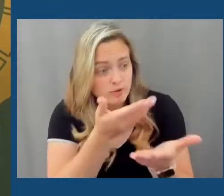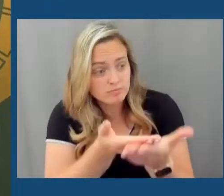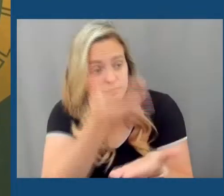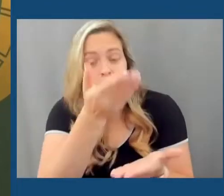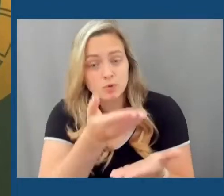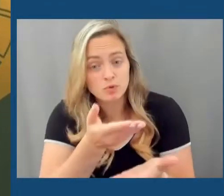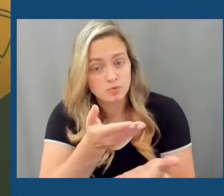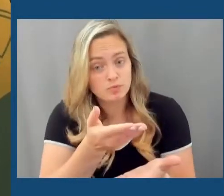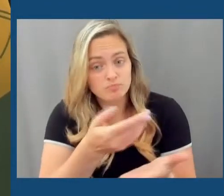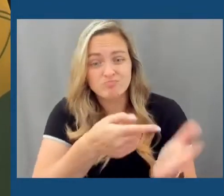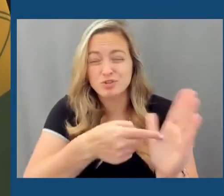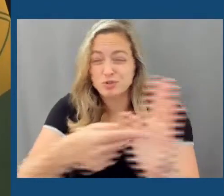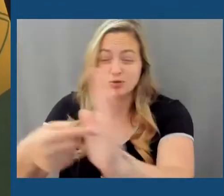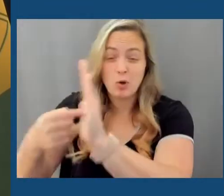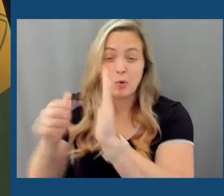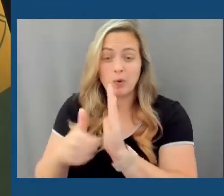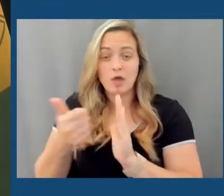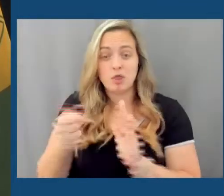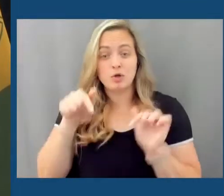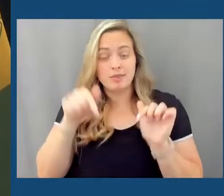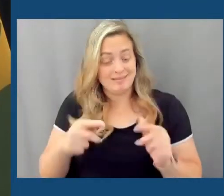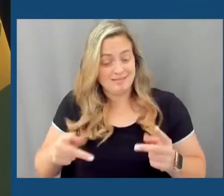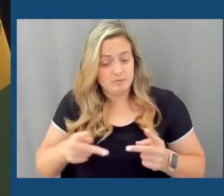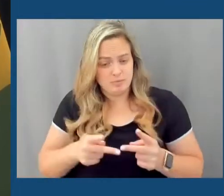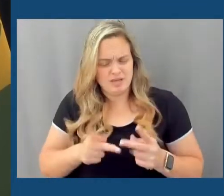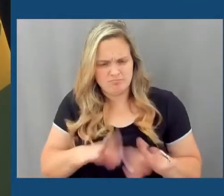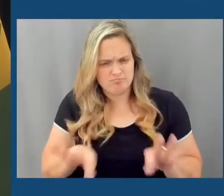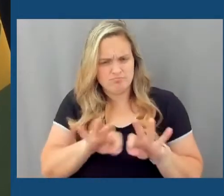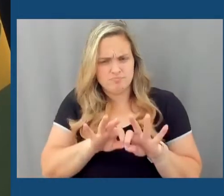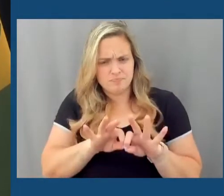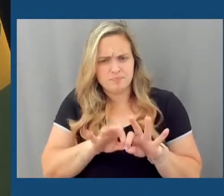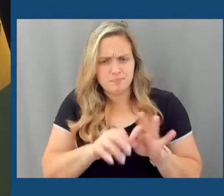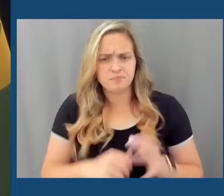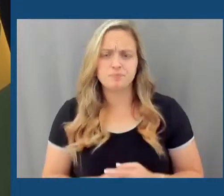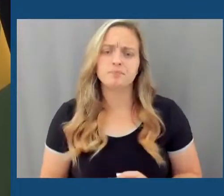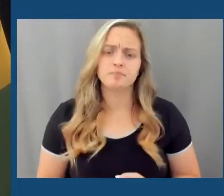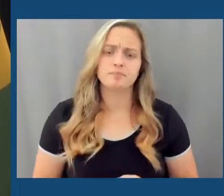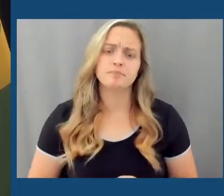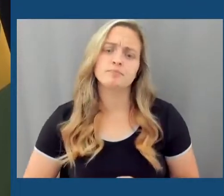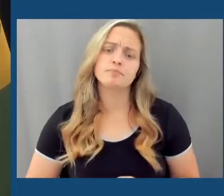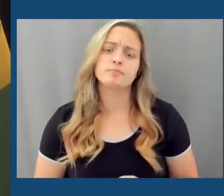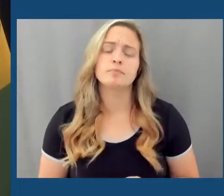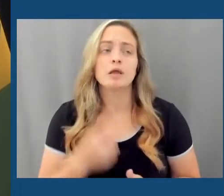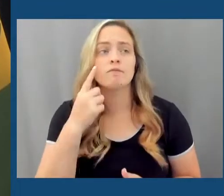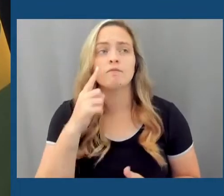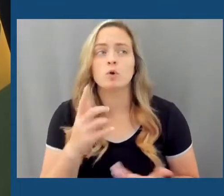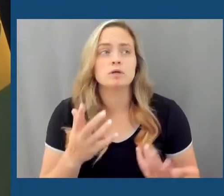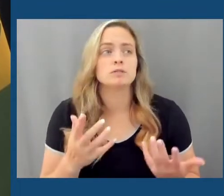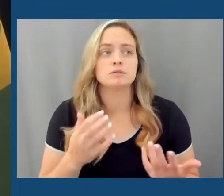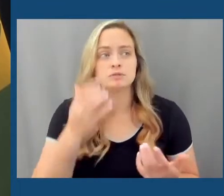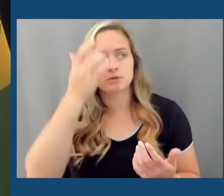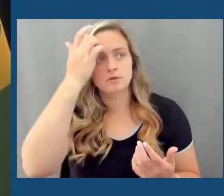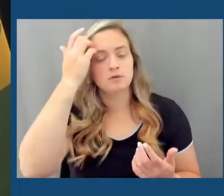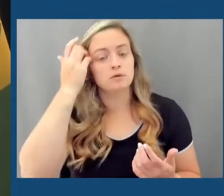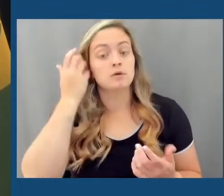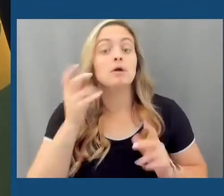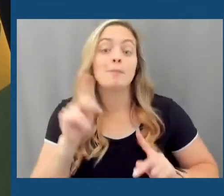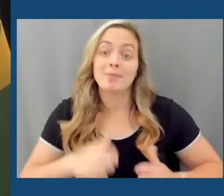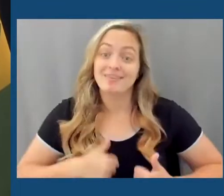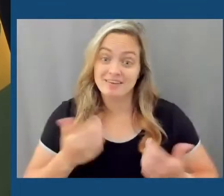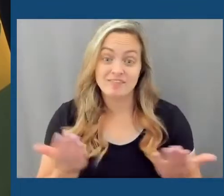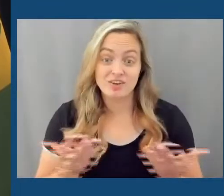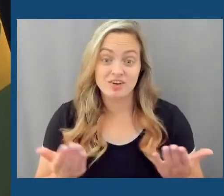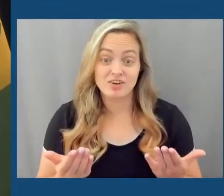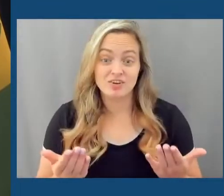that this is a place that matters. And for people who live here, it's not a